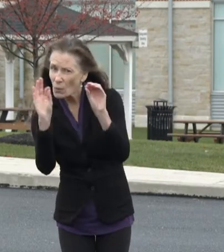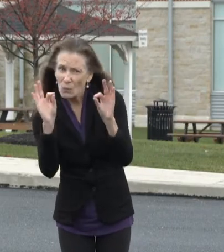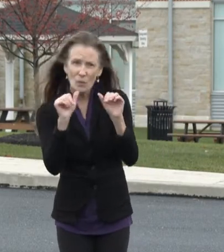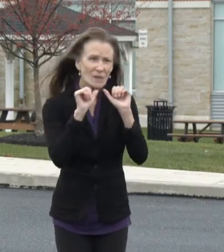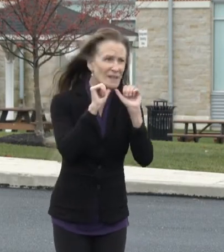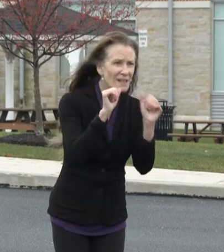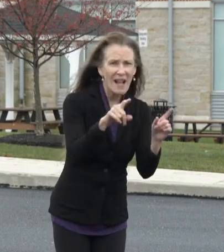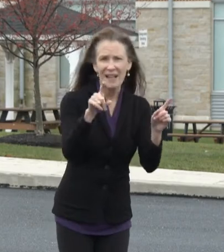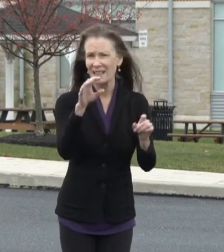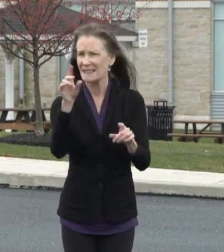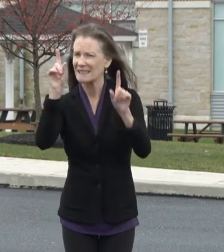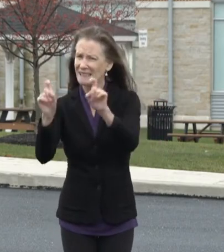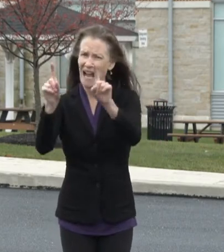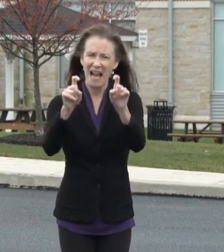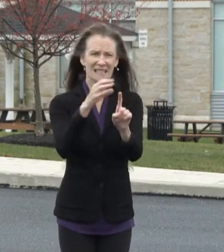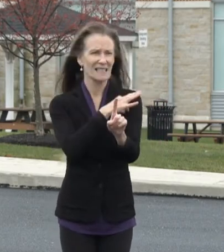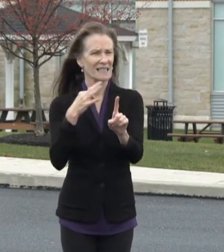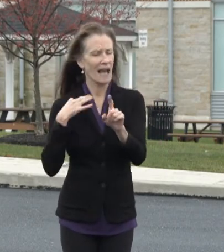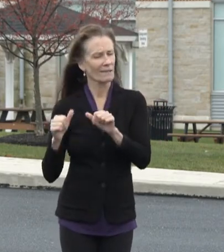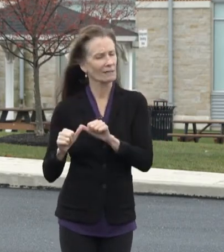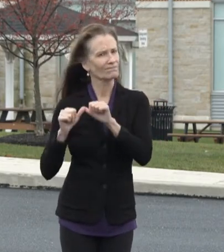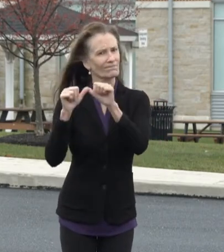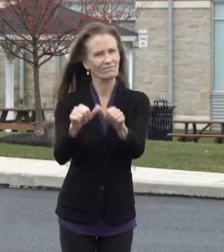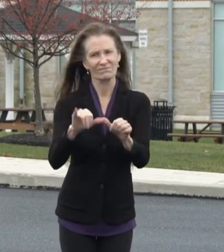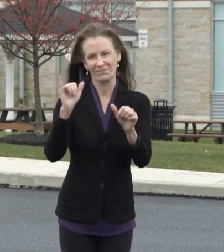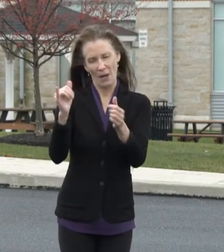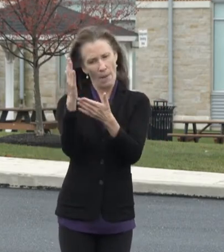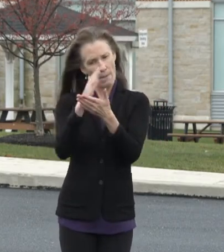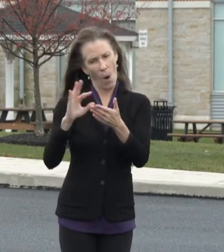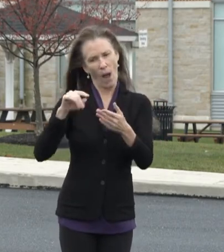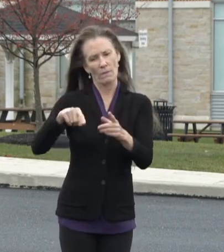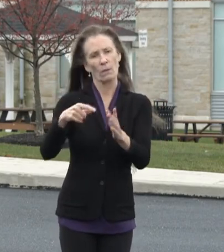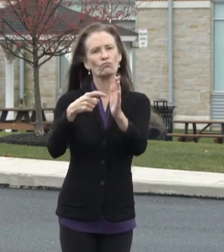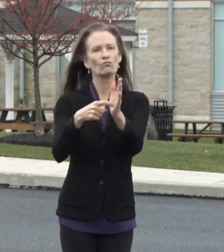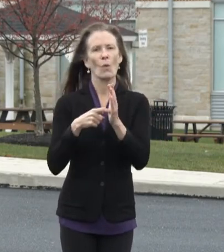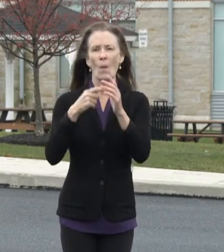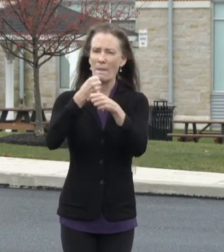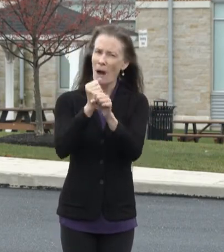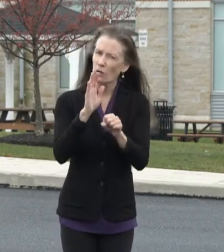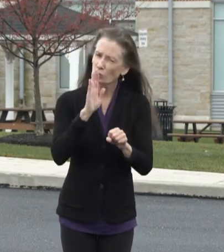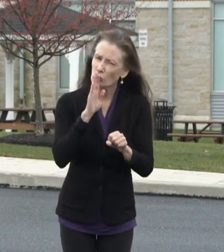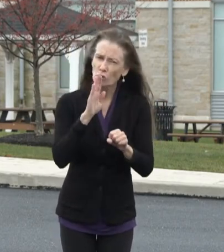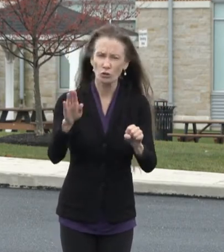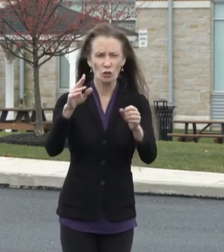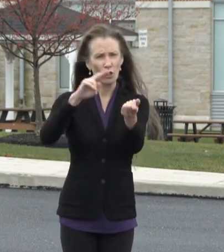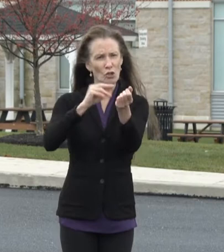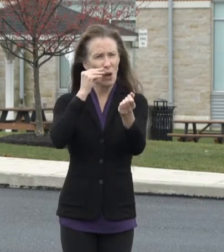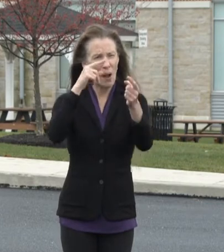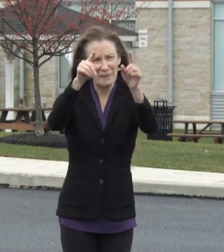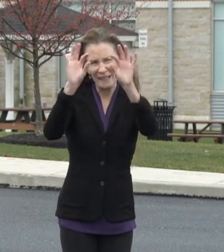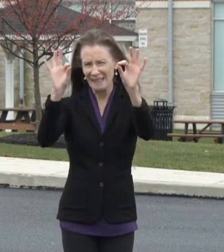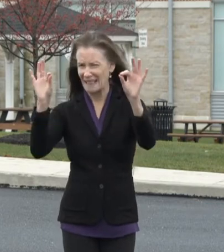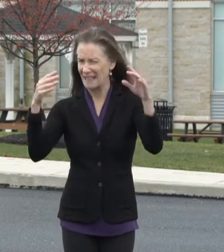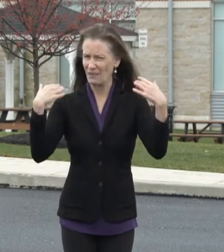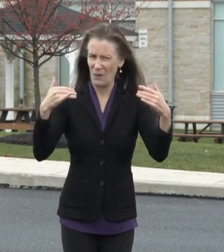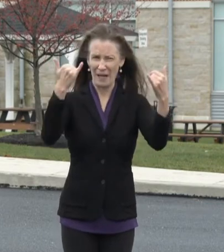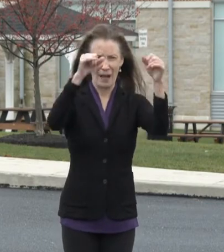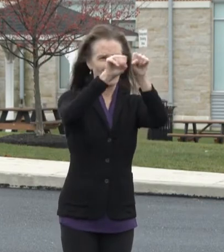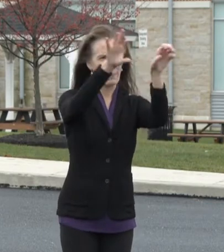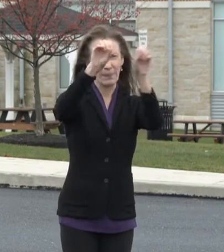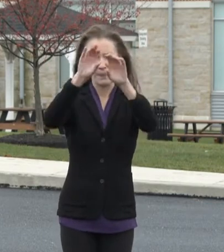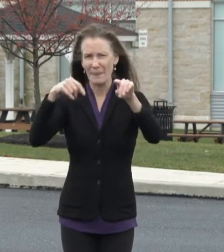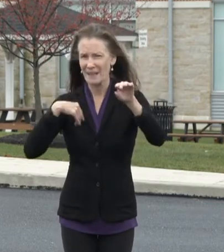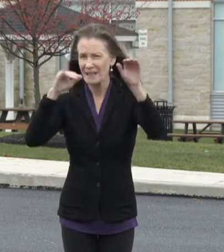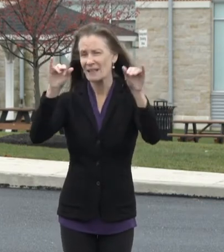part of the administration's universal testing order for long-term care facilities. The National Guard was called in to assist